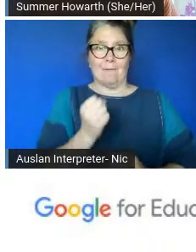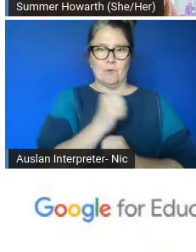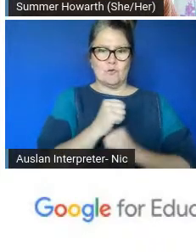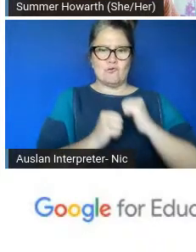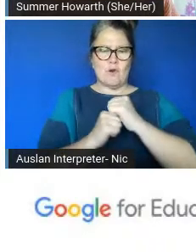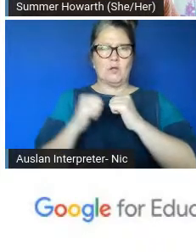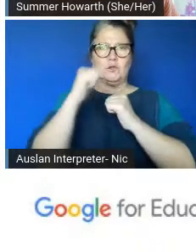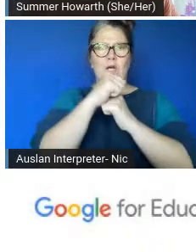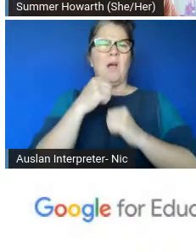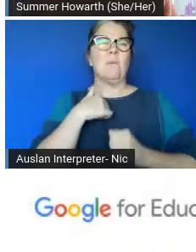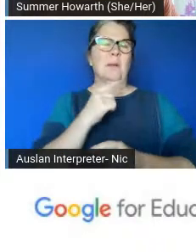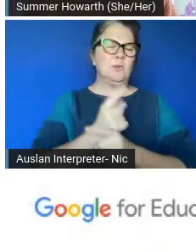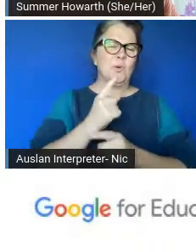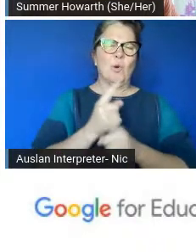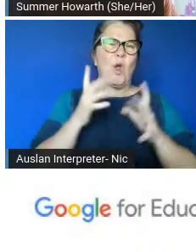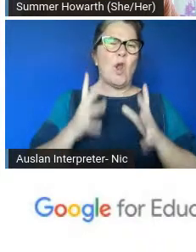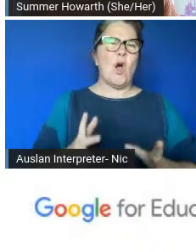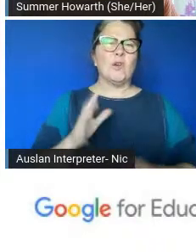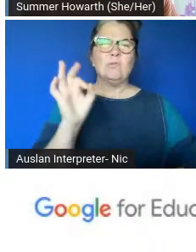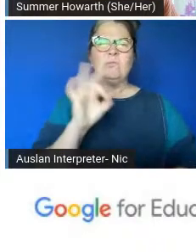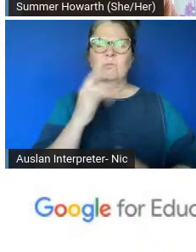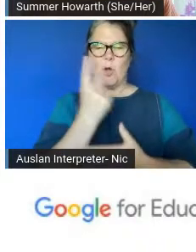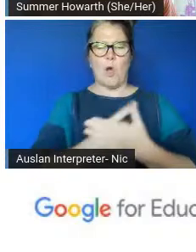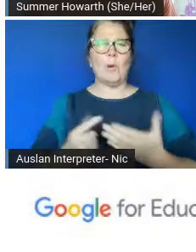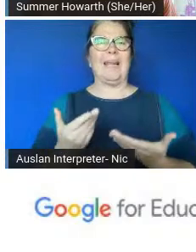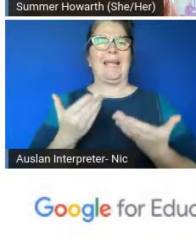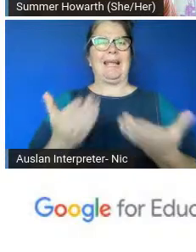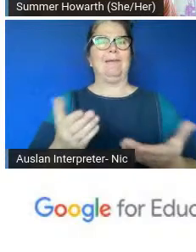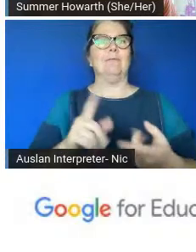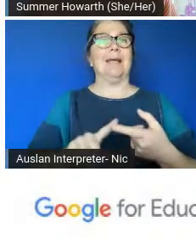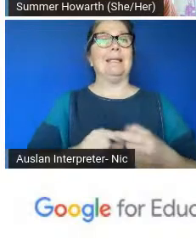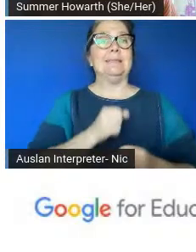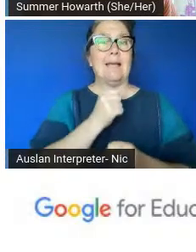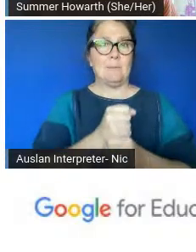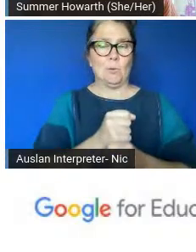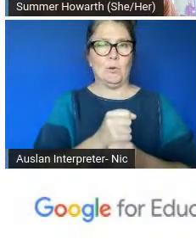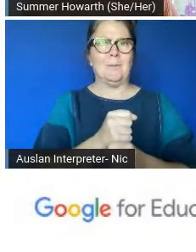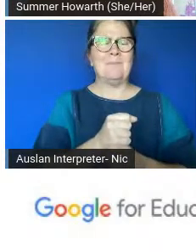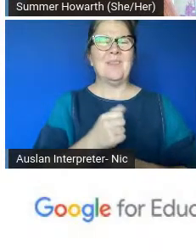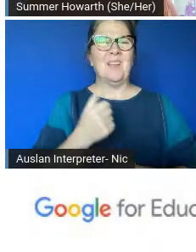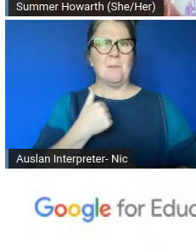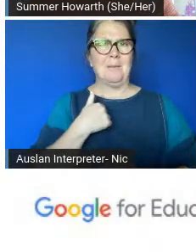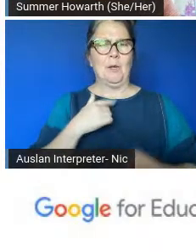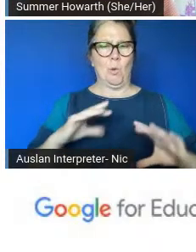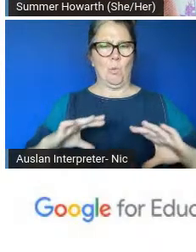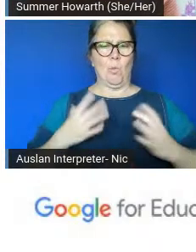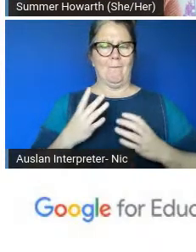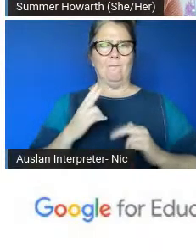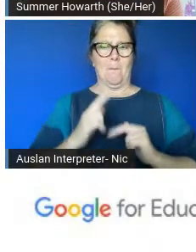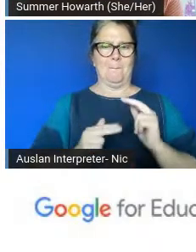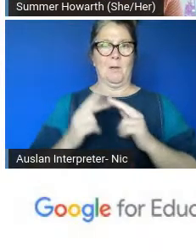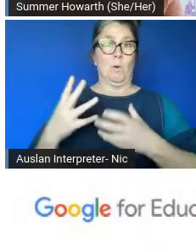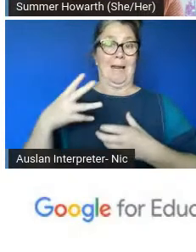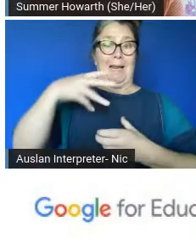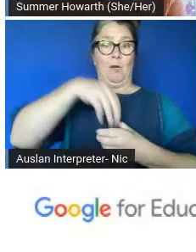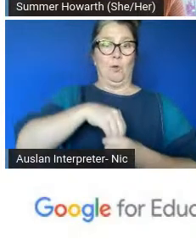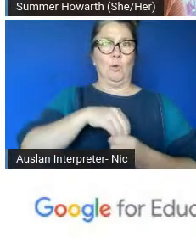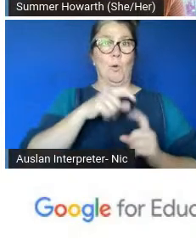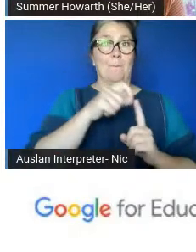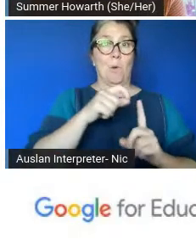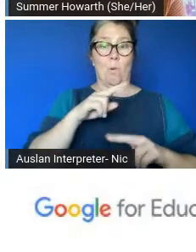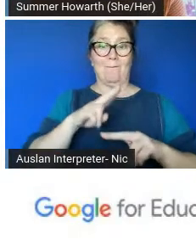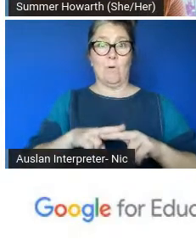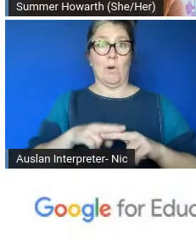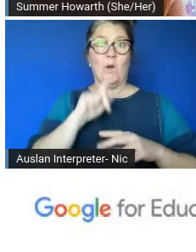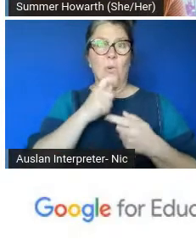about this, but we're just going to give it as a bit of an example. And what I've done is I've built into this portfolio, which I'm going to put out into